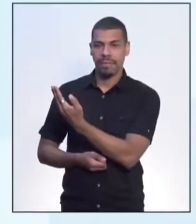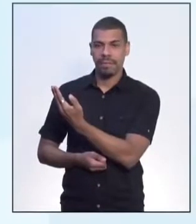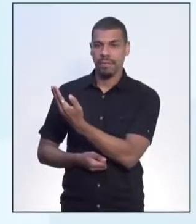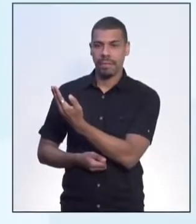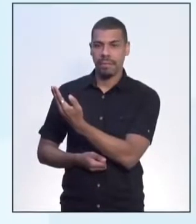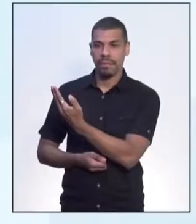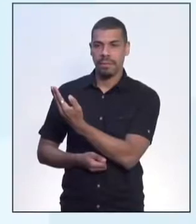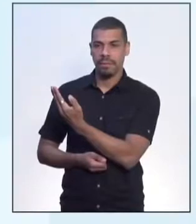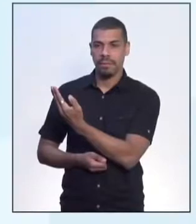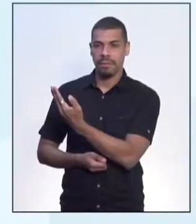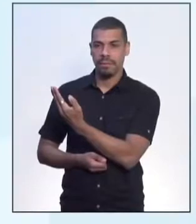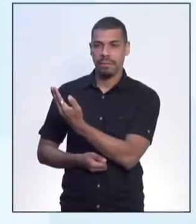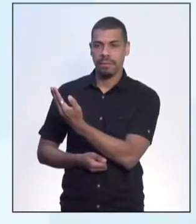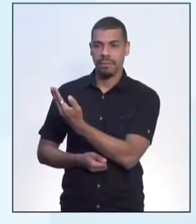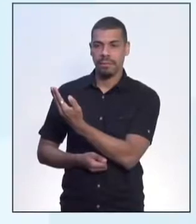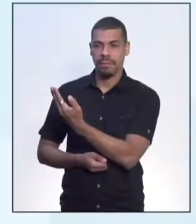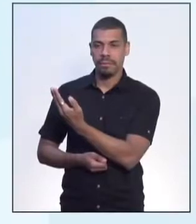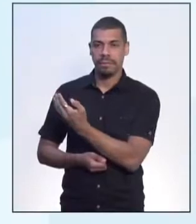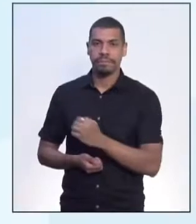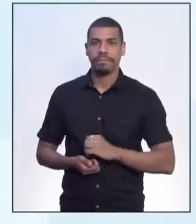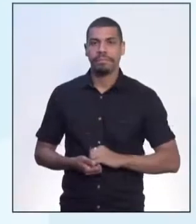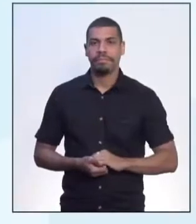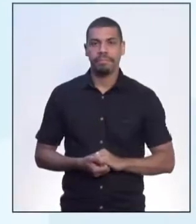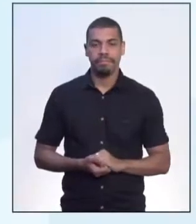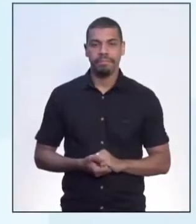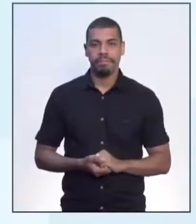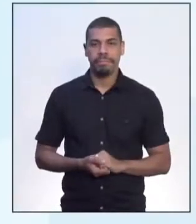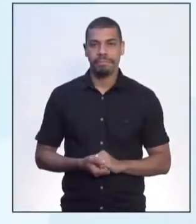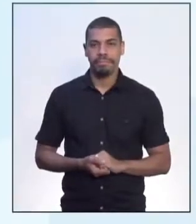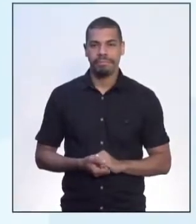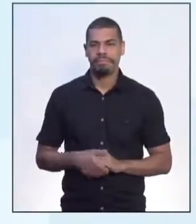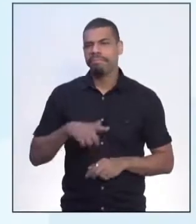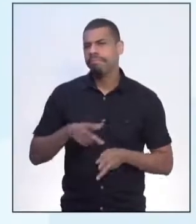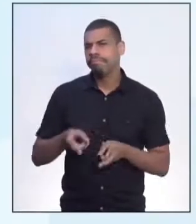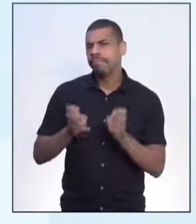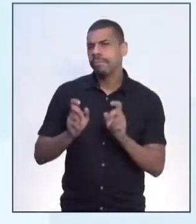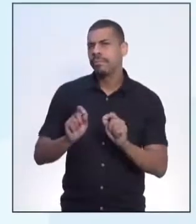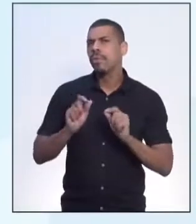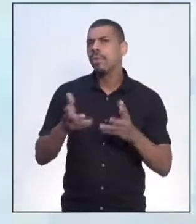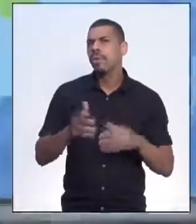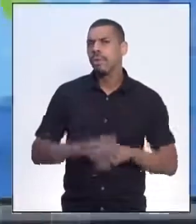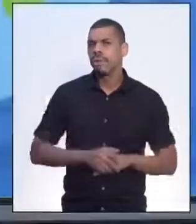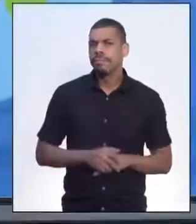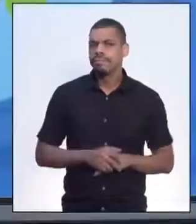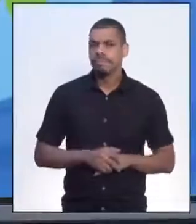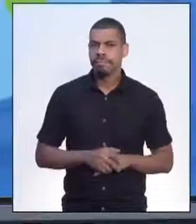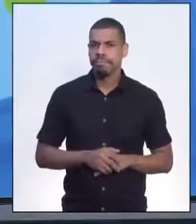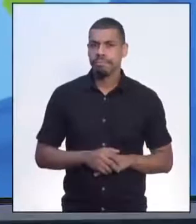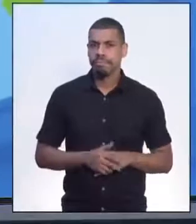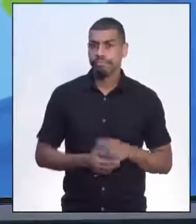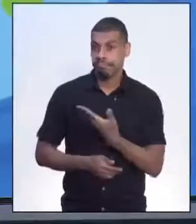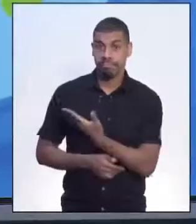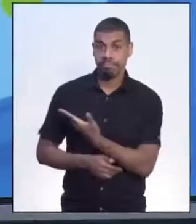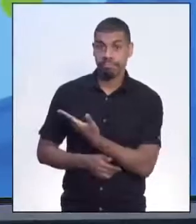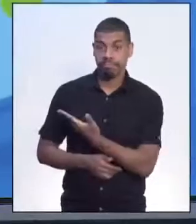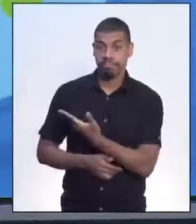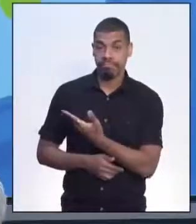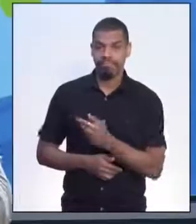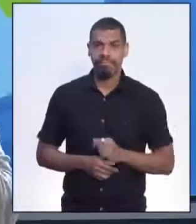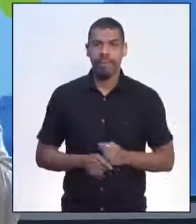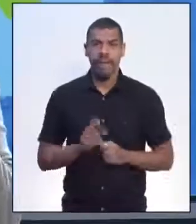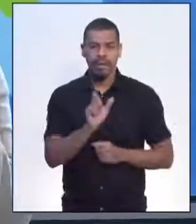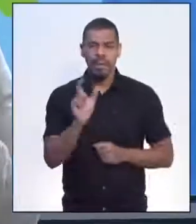Finally, I go to bed at 10 o'clock. Se vocês observarem, finally ali não estava destacado,